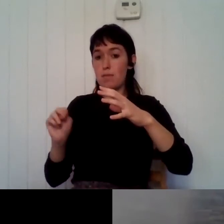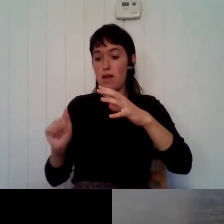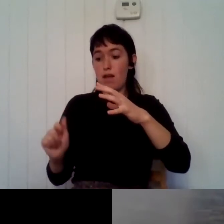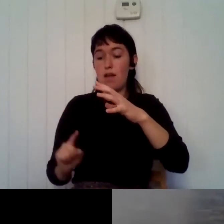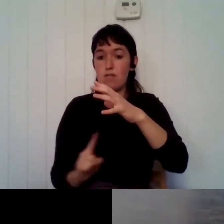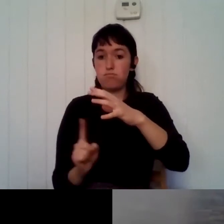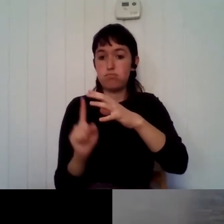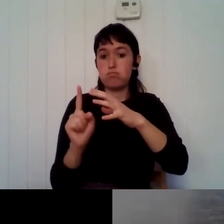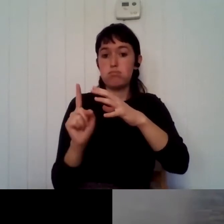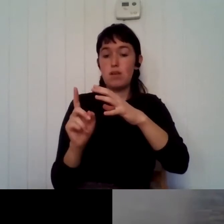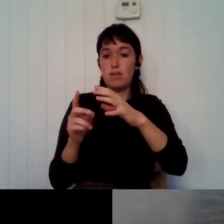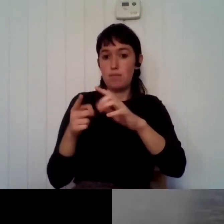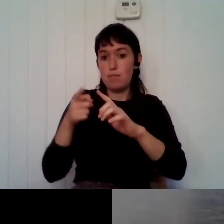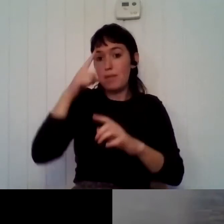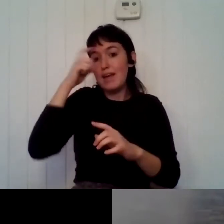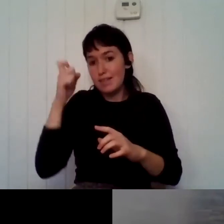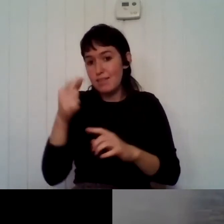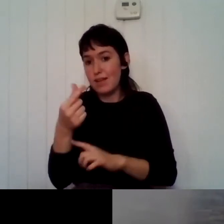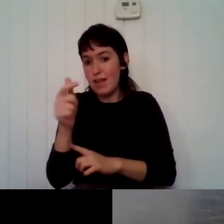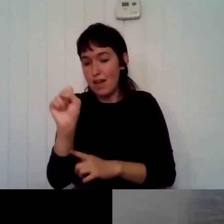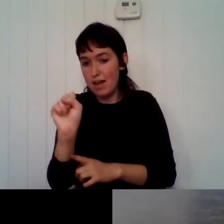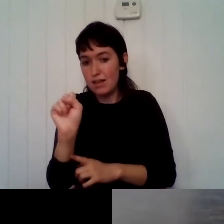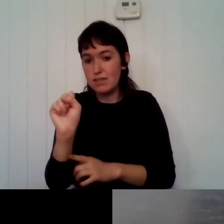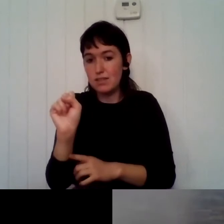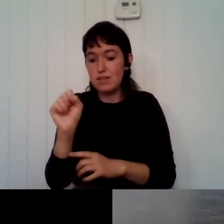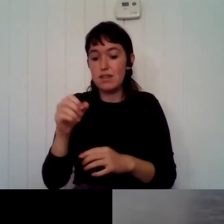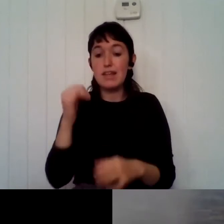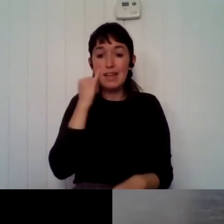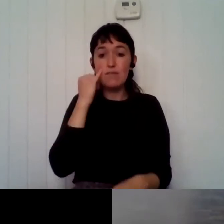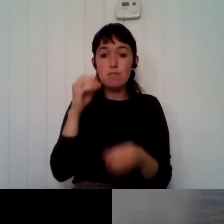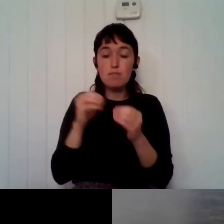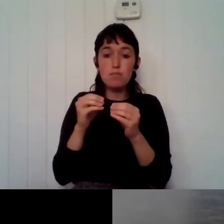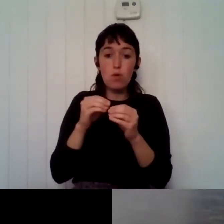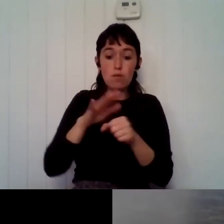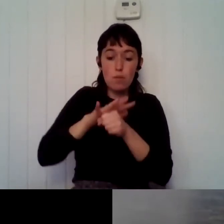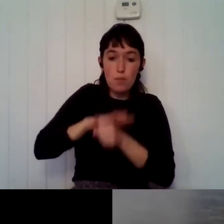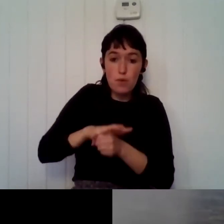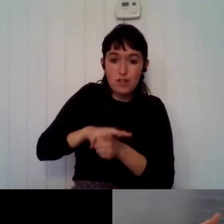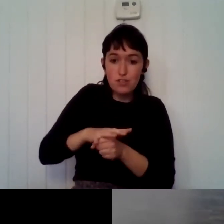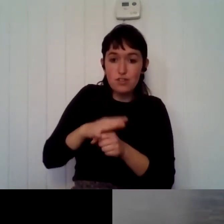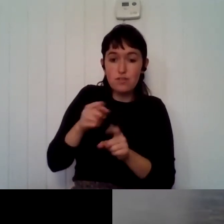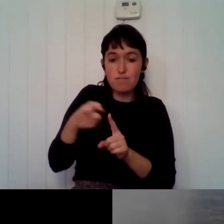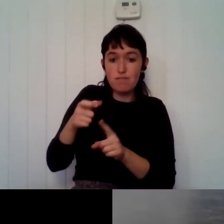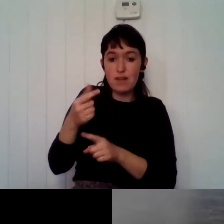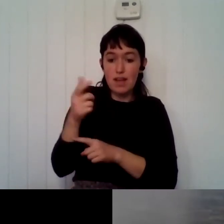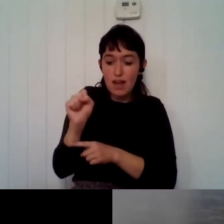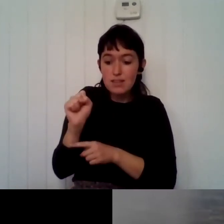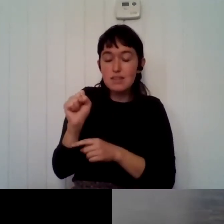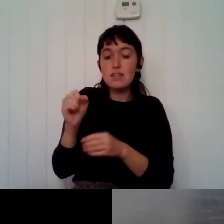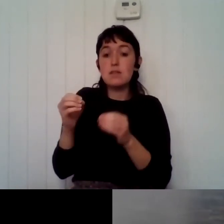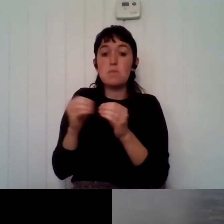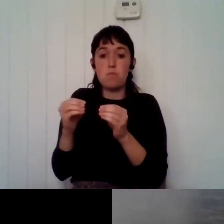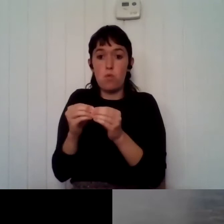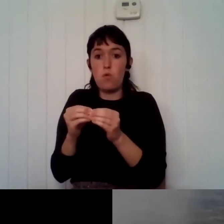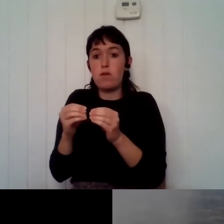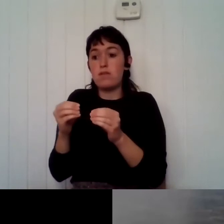the more it comes up, the more the pressure, there's less pressure, and the more the gas wants to come out. So this is basically